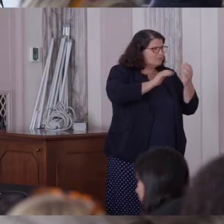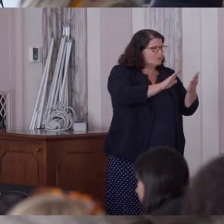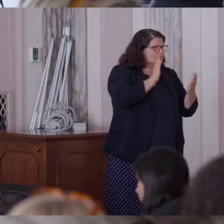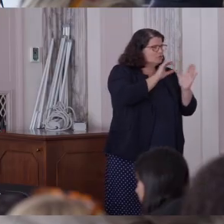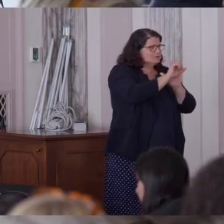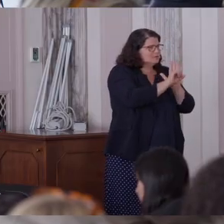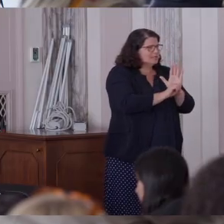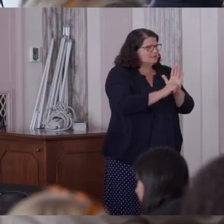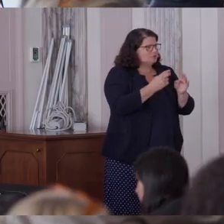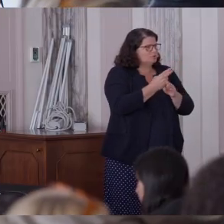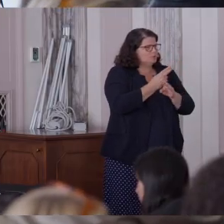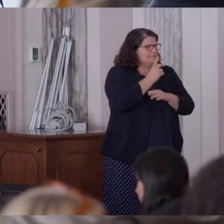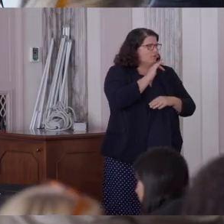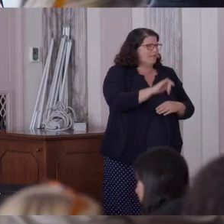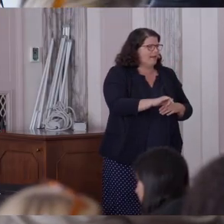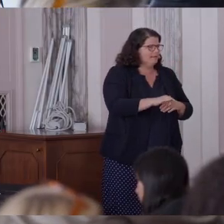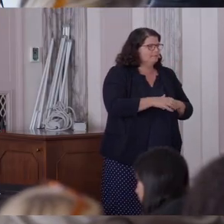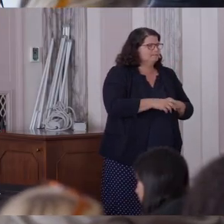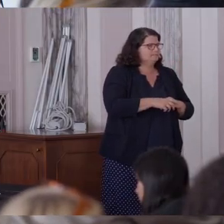their